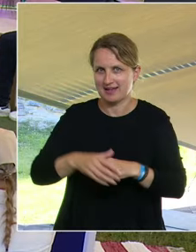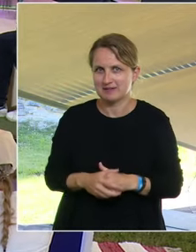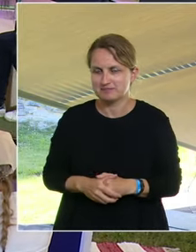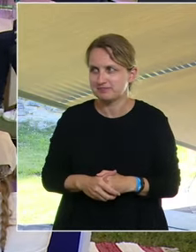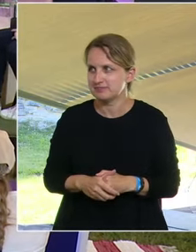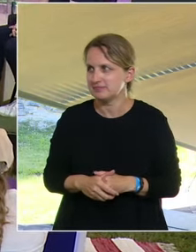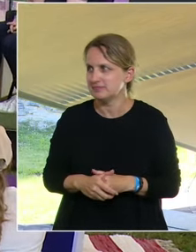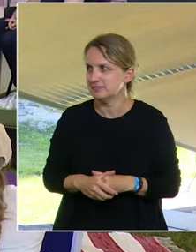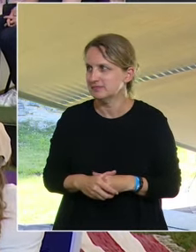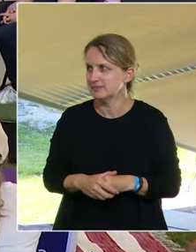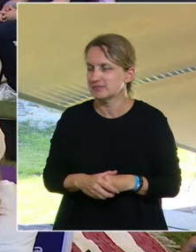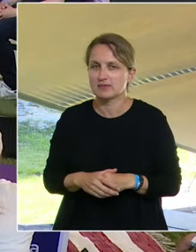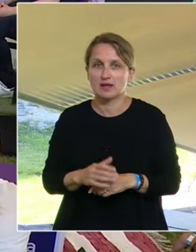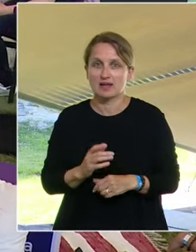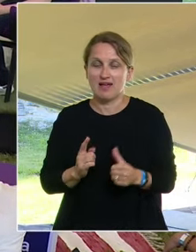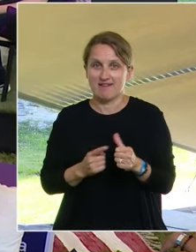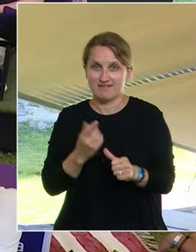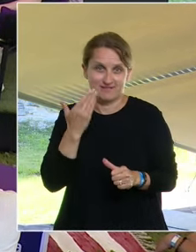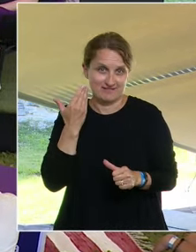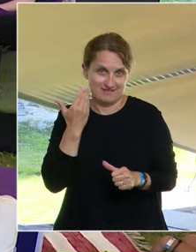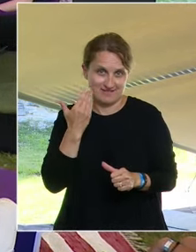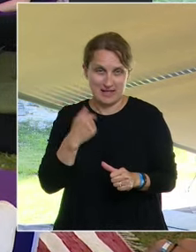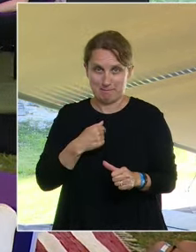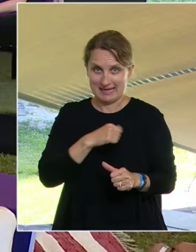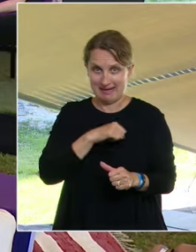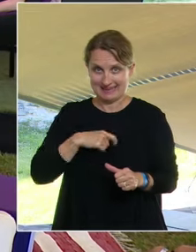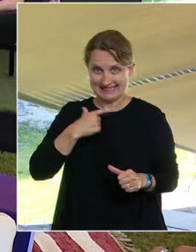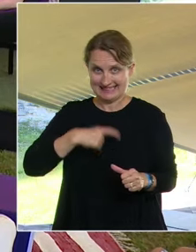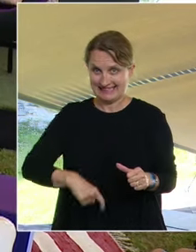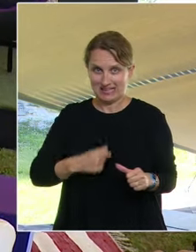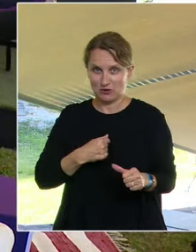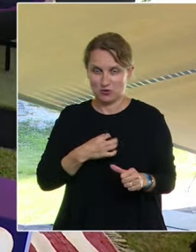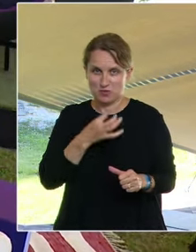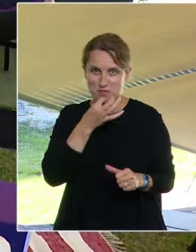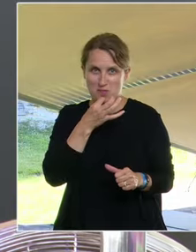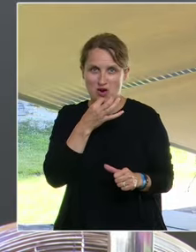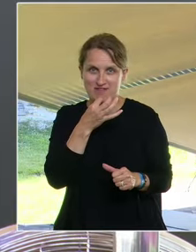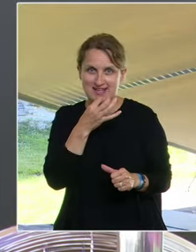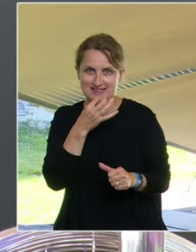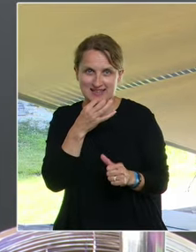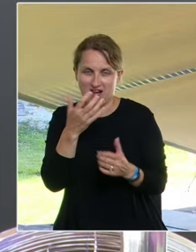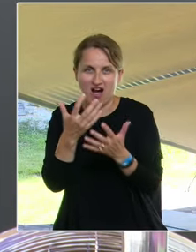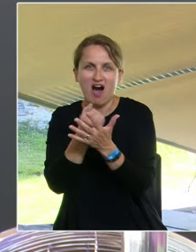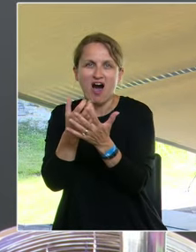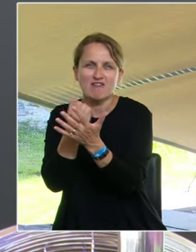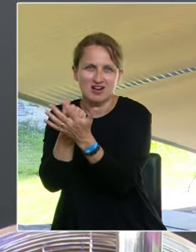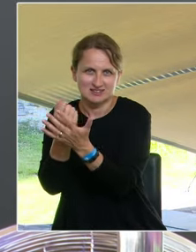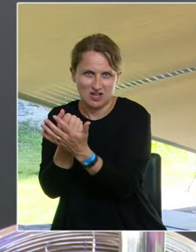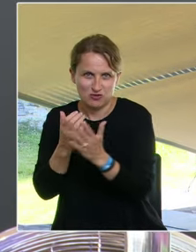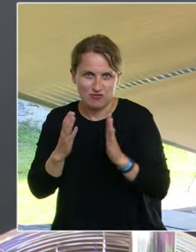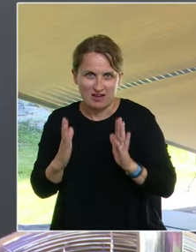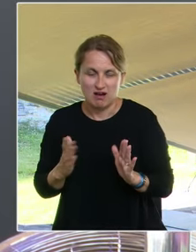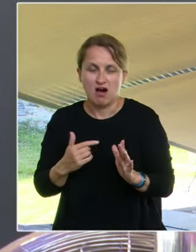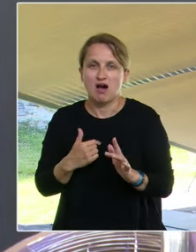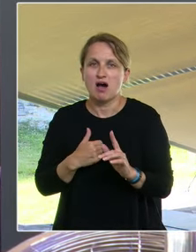intervene here, what is also quite fun, because personally I'm not really exploring the VR worlds, but augmented reality